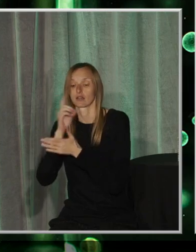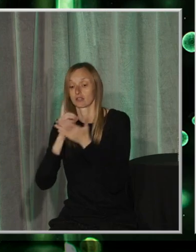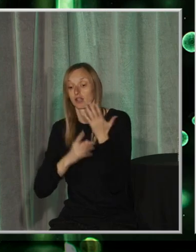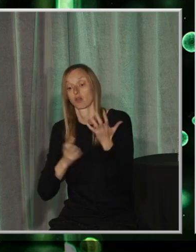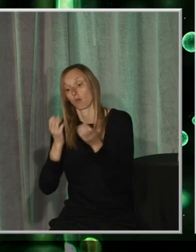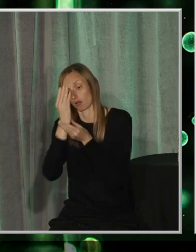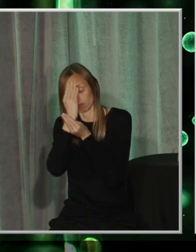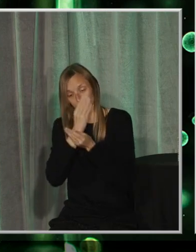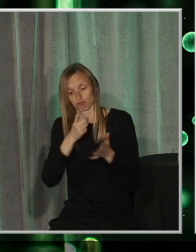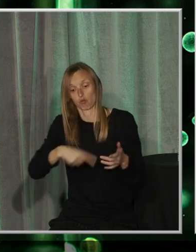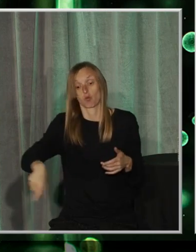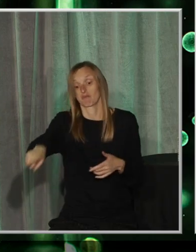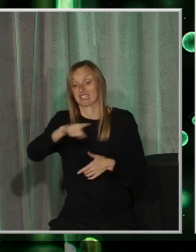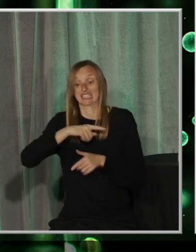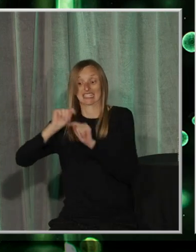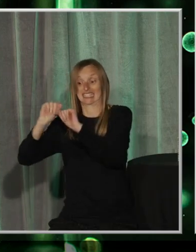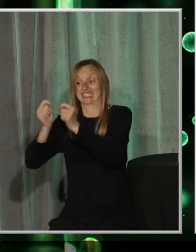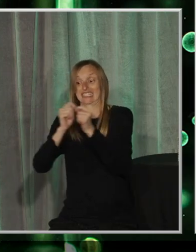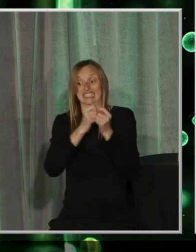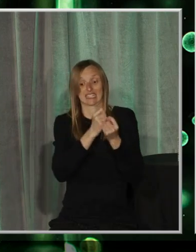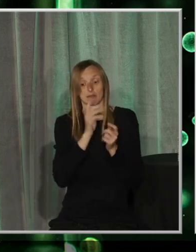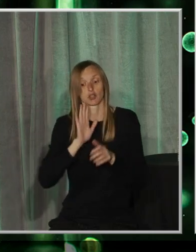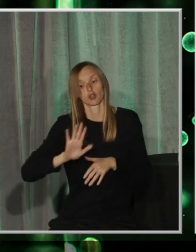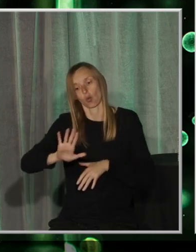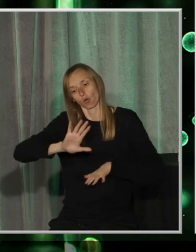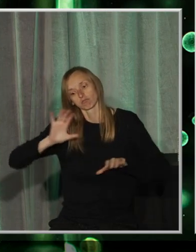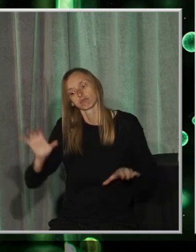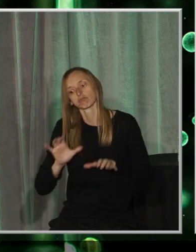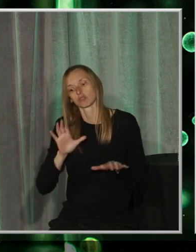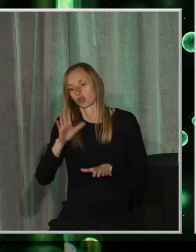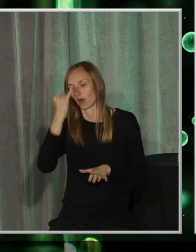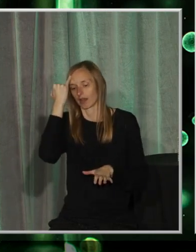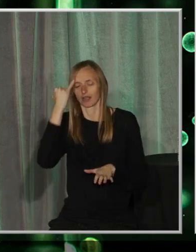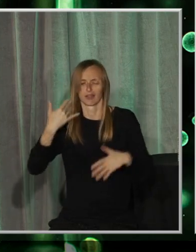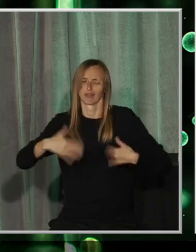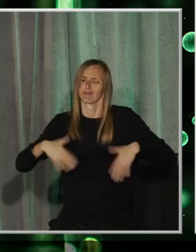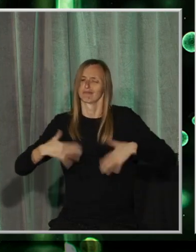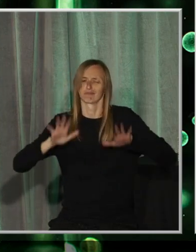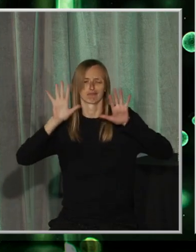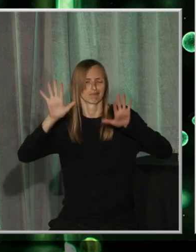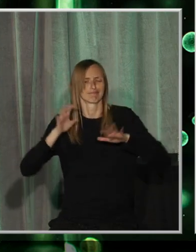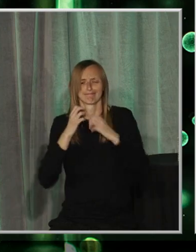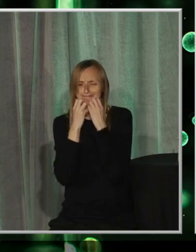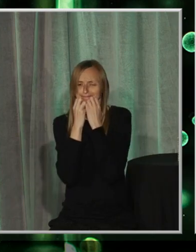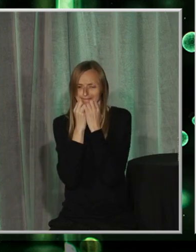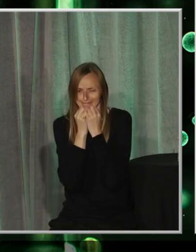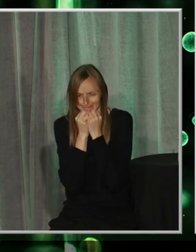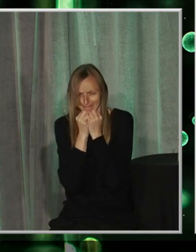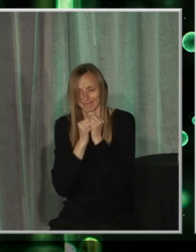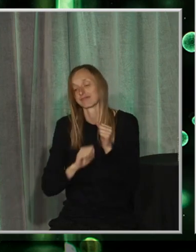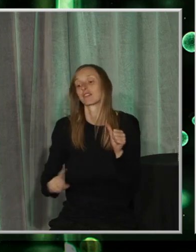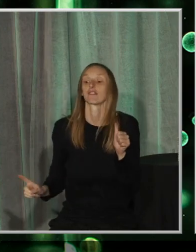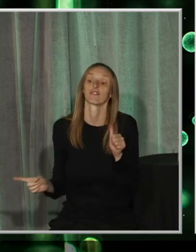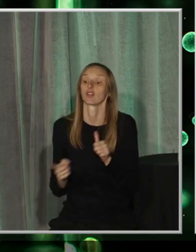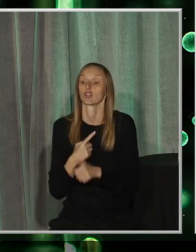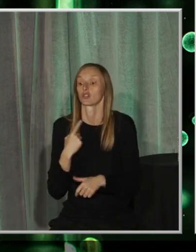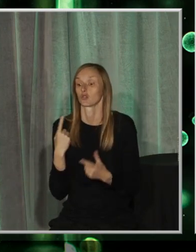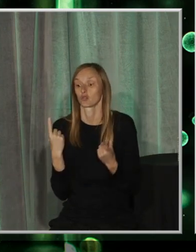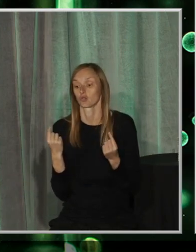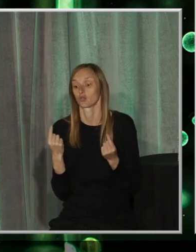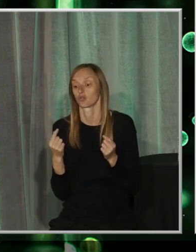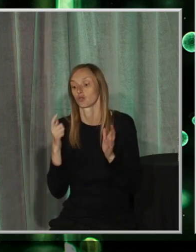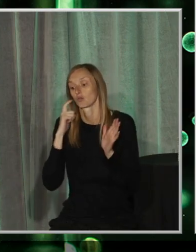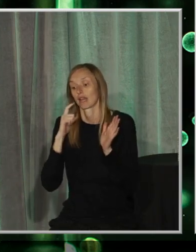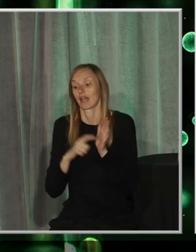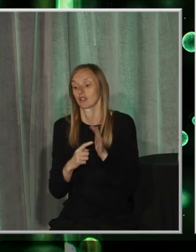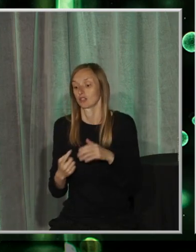want you to know how much your effort and your ideas are appreciated. So we'll start the award ceremony off by